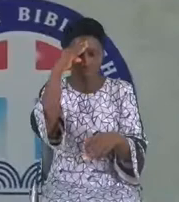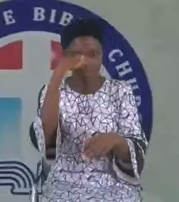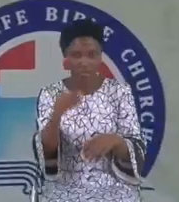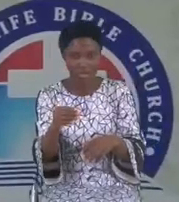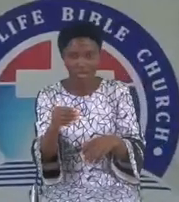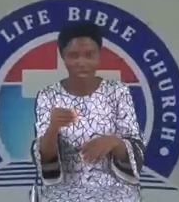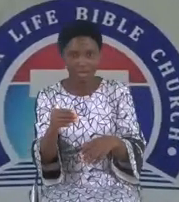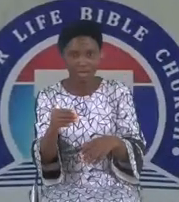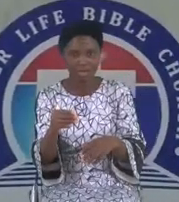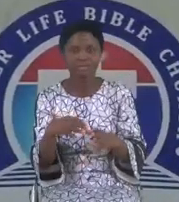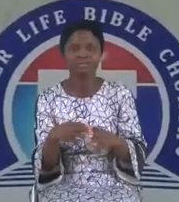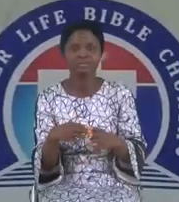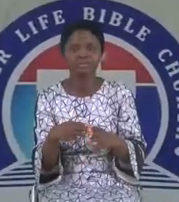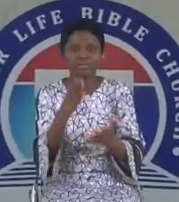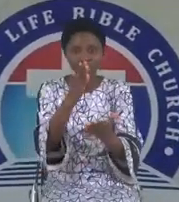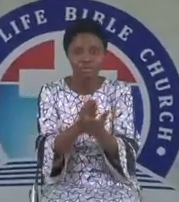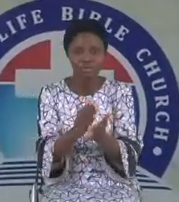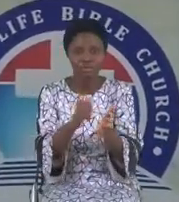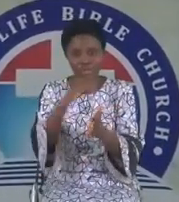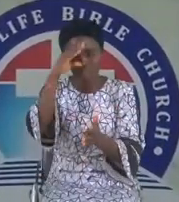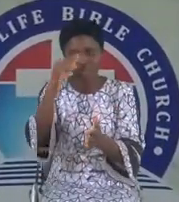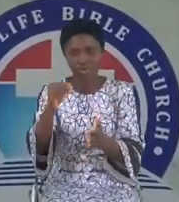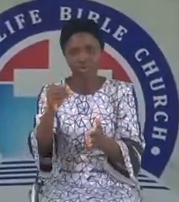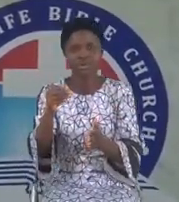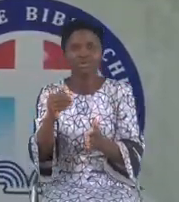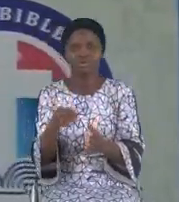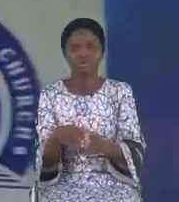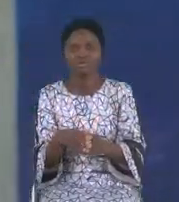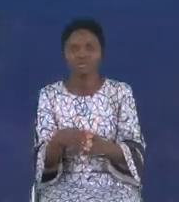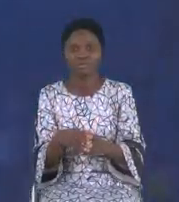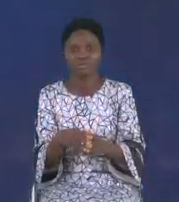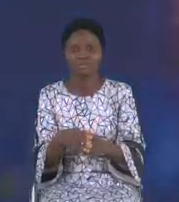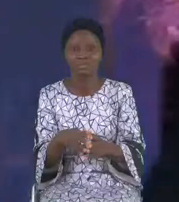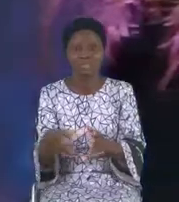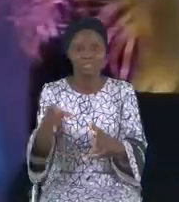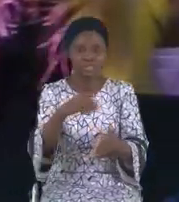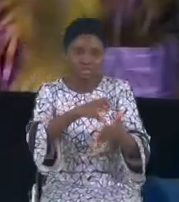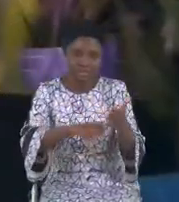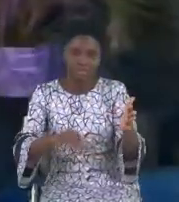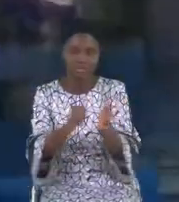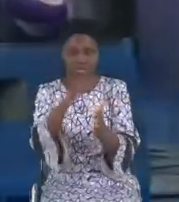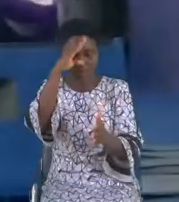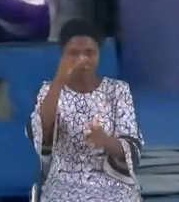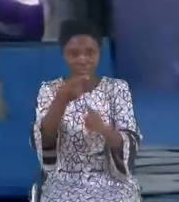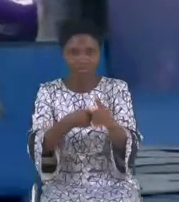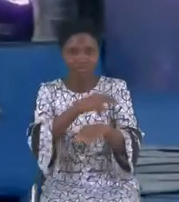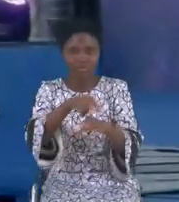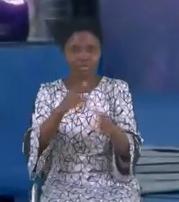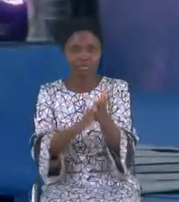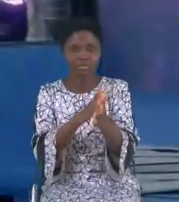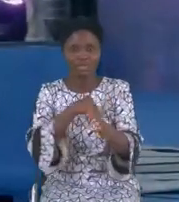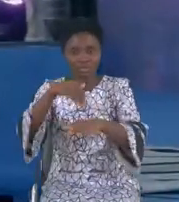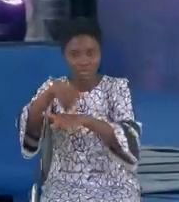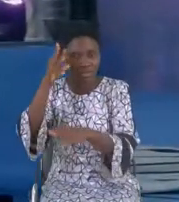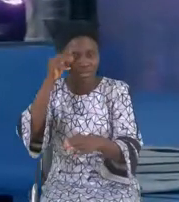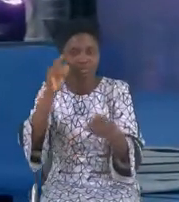took that boy from you know the normal school and he sent him to military school they said this one will